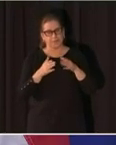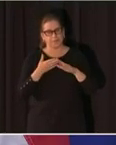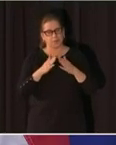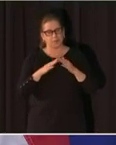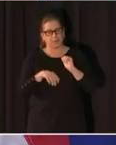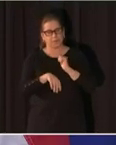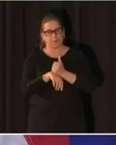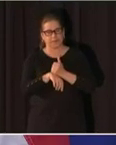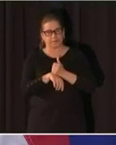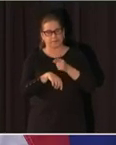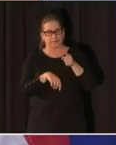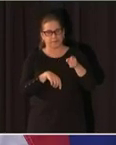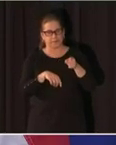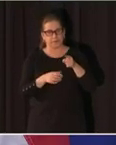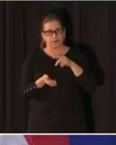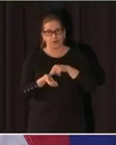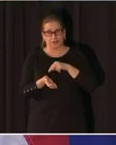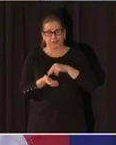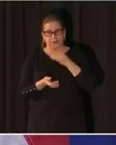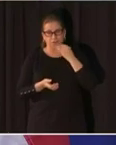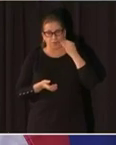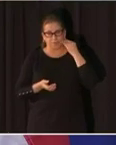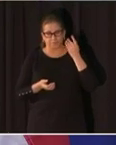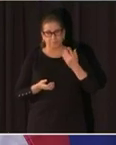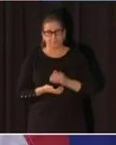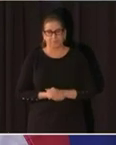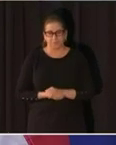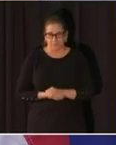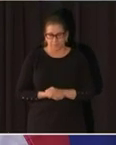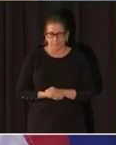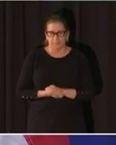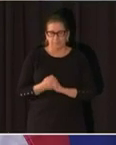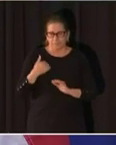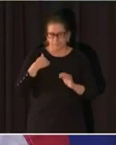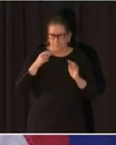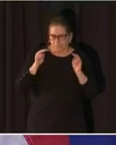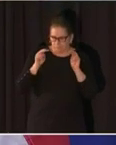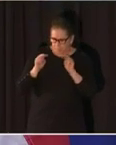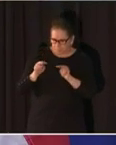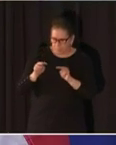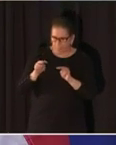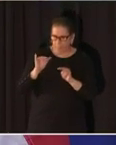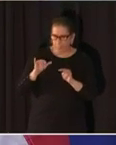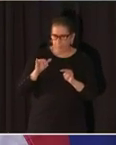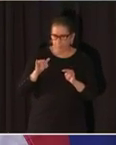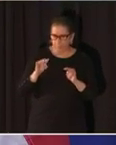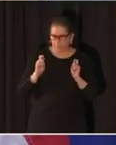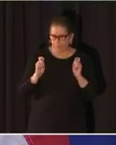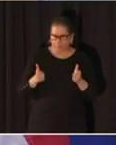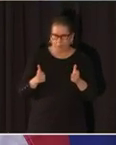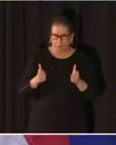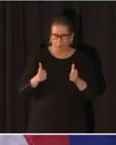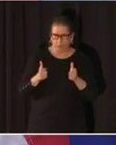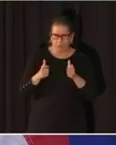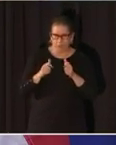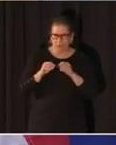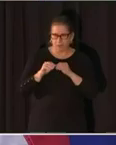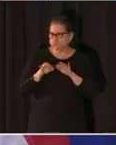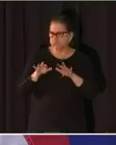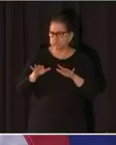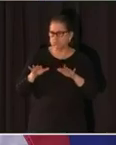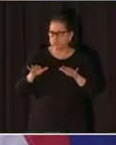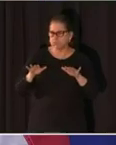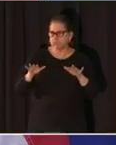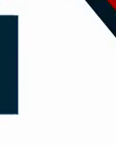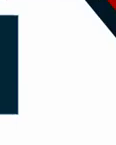have been a focus of this pandemic. We have seen how quickly the virus can spread in these